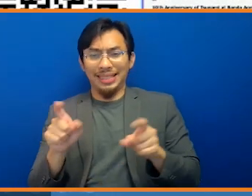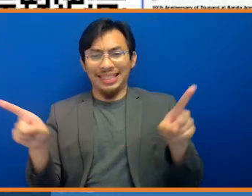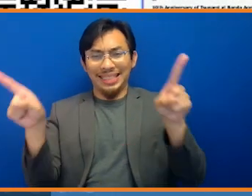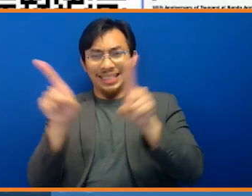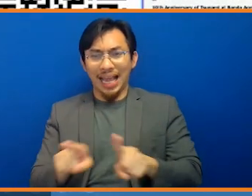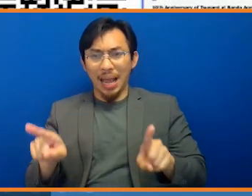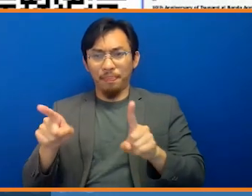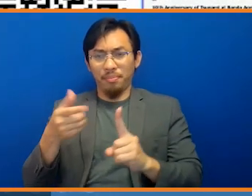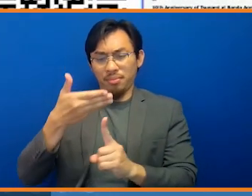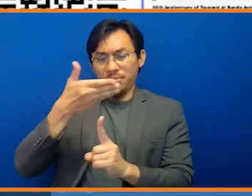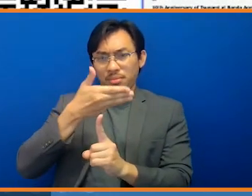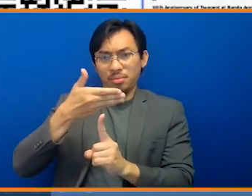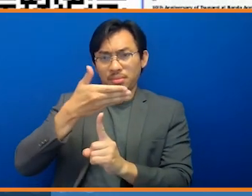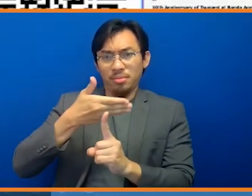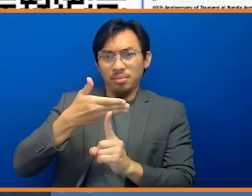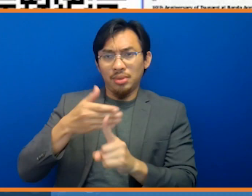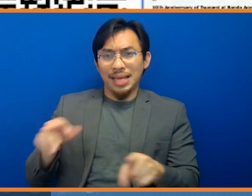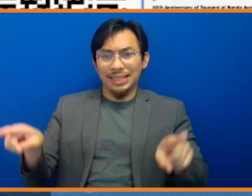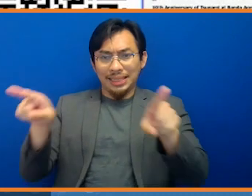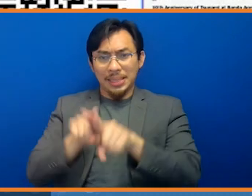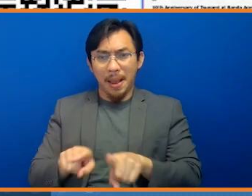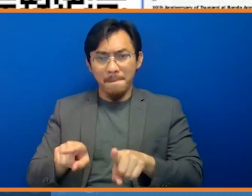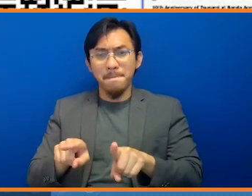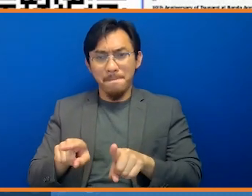the archived photo.